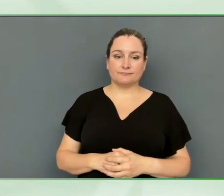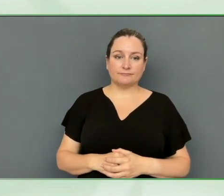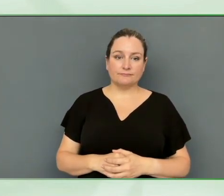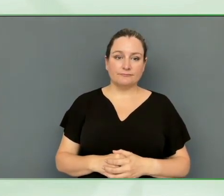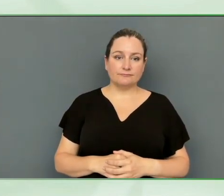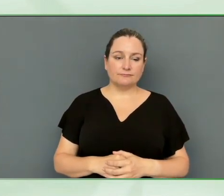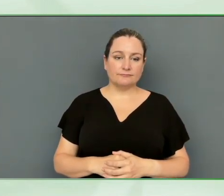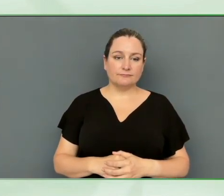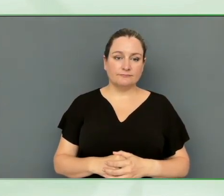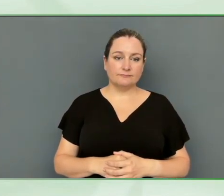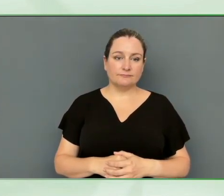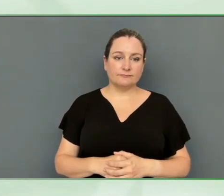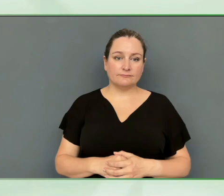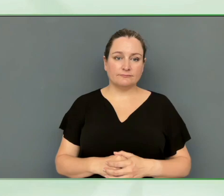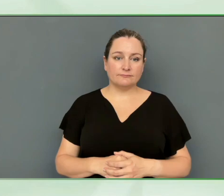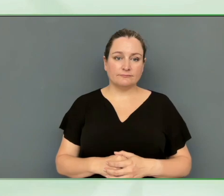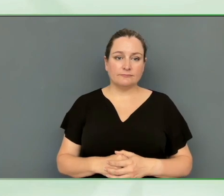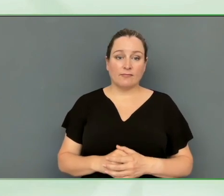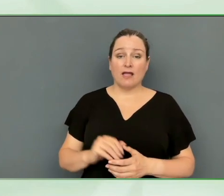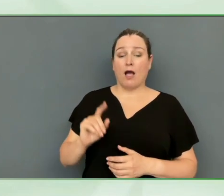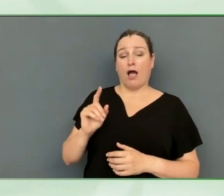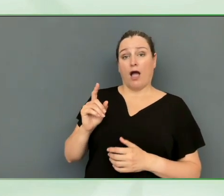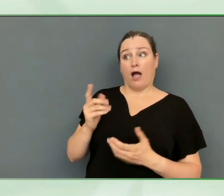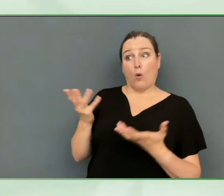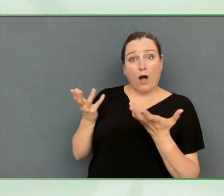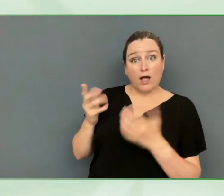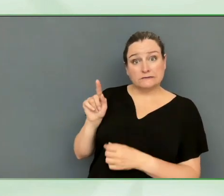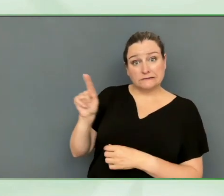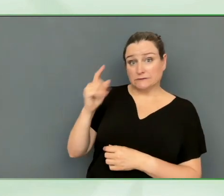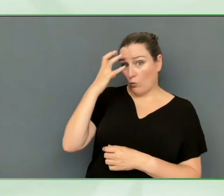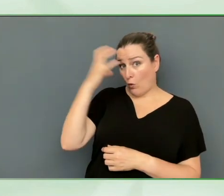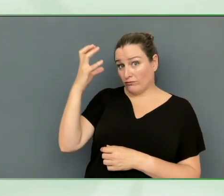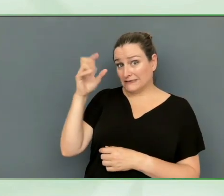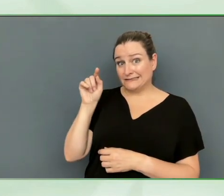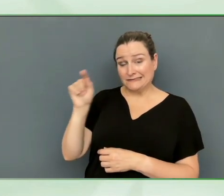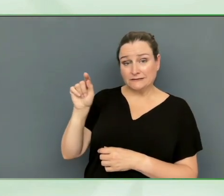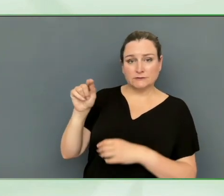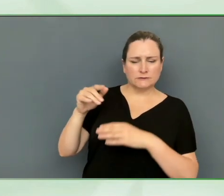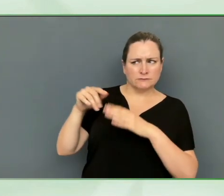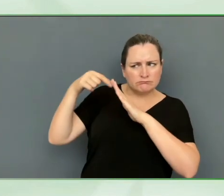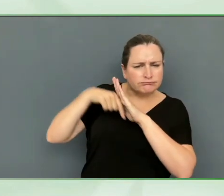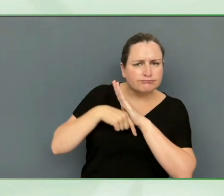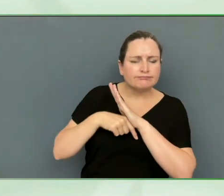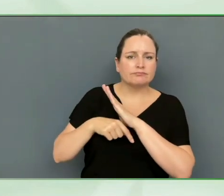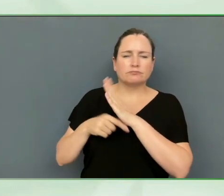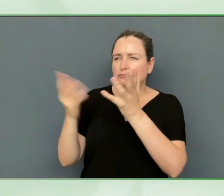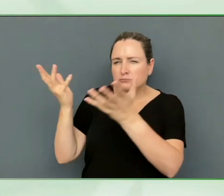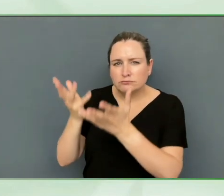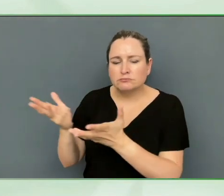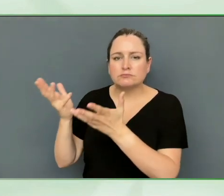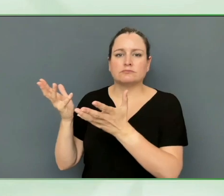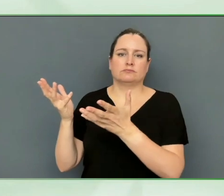is really happening in the federal government and how it is being, if the federal agencies are meeting